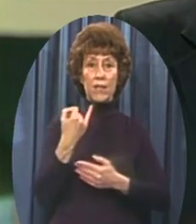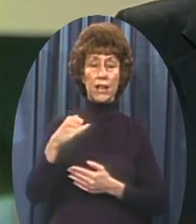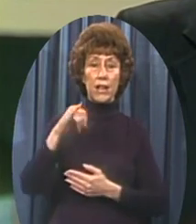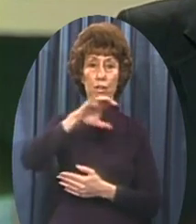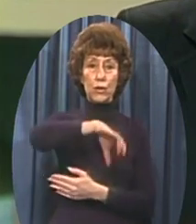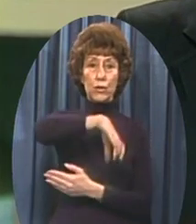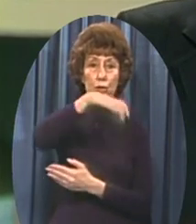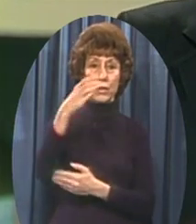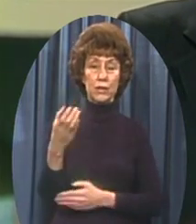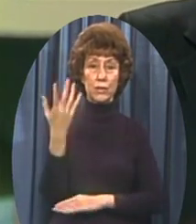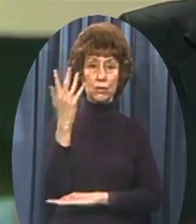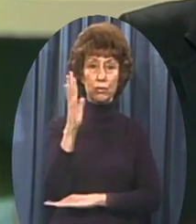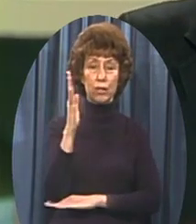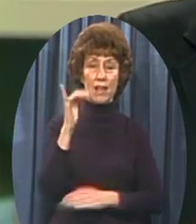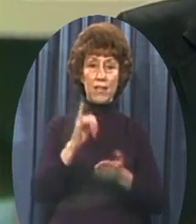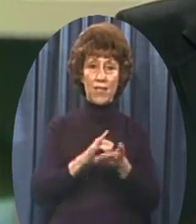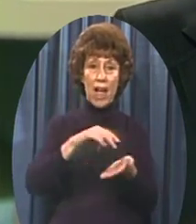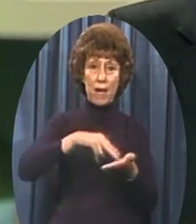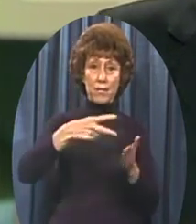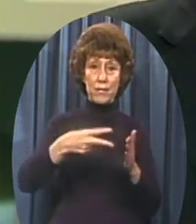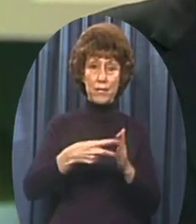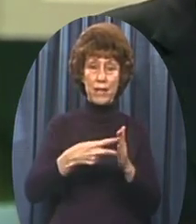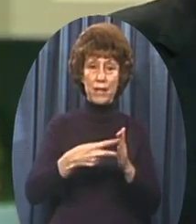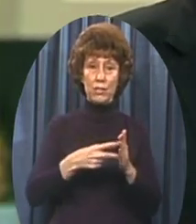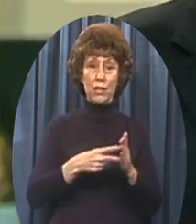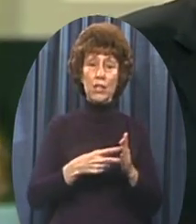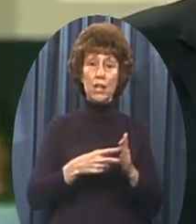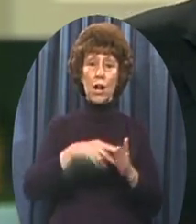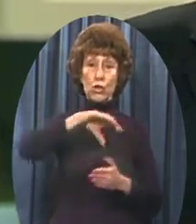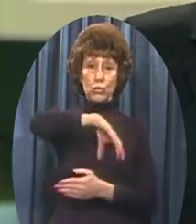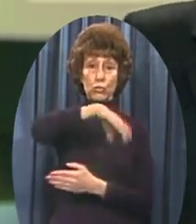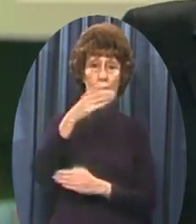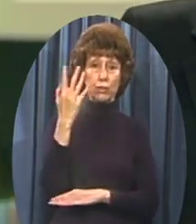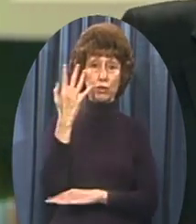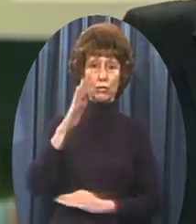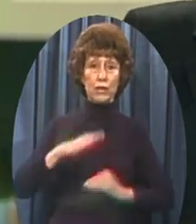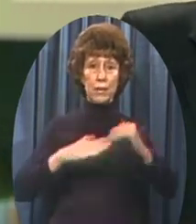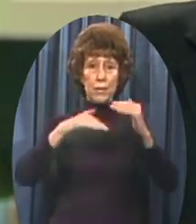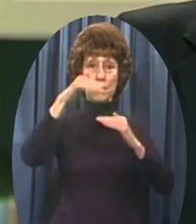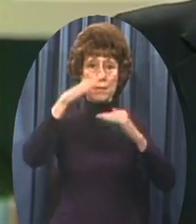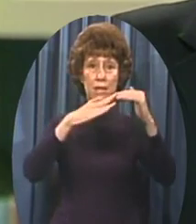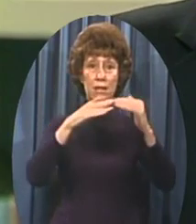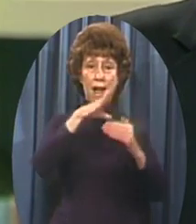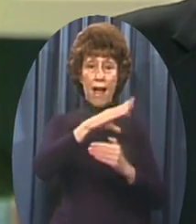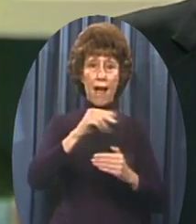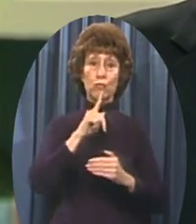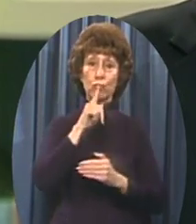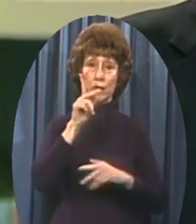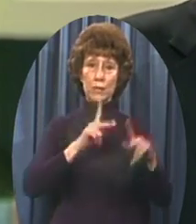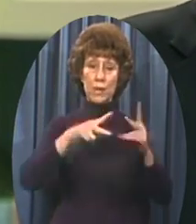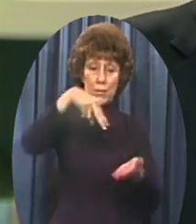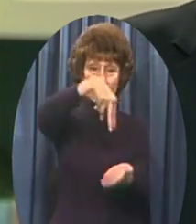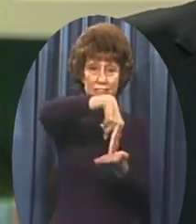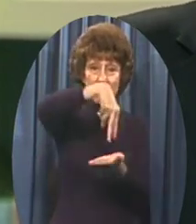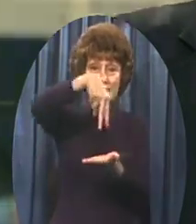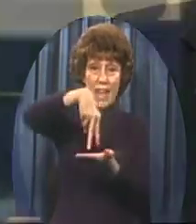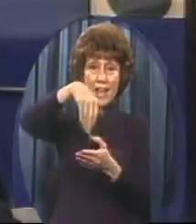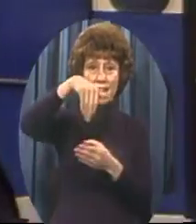12, 13, and 14. Also, Dr. B.R. Lakin, Don Norman, and I are leading a tour to